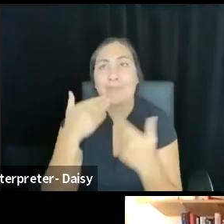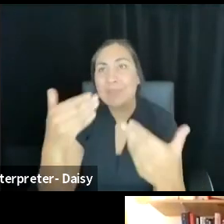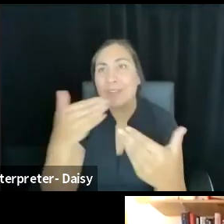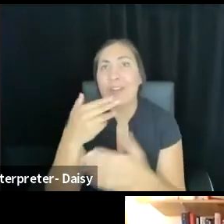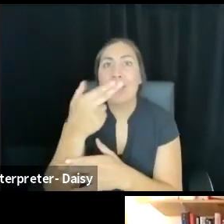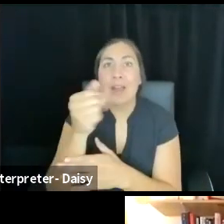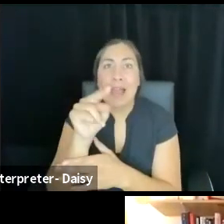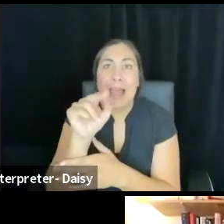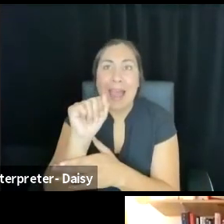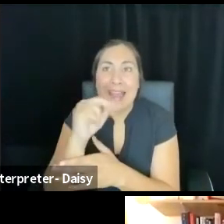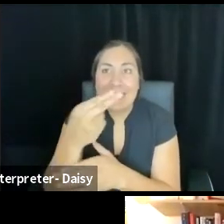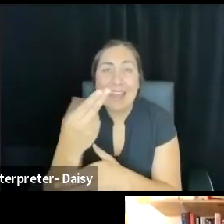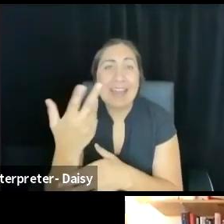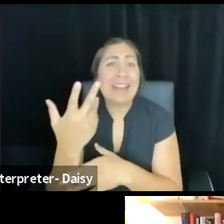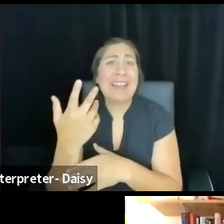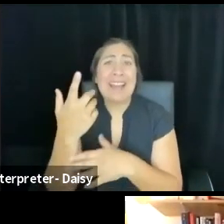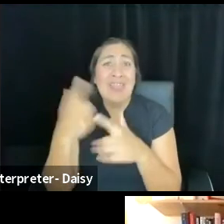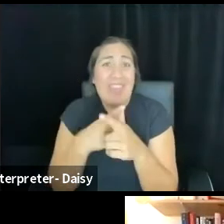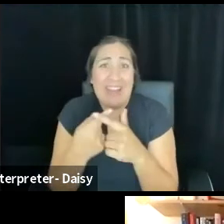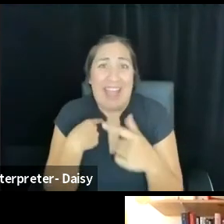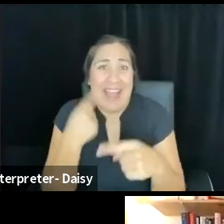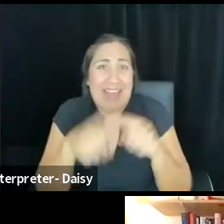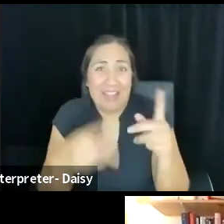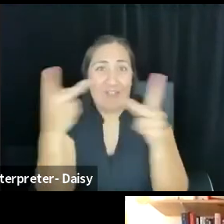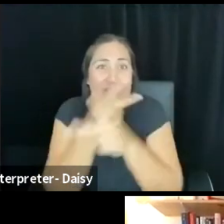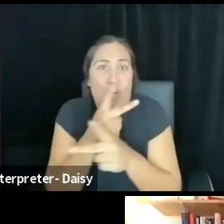off an outdated phone. Like